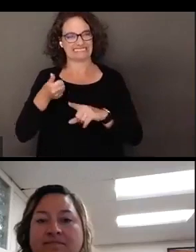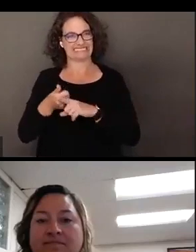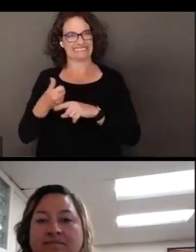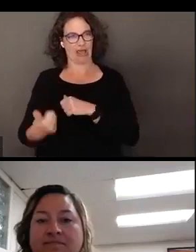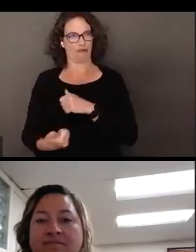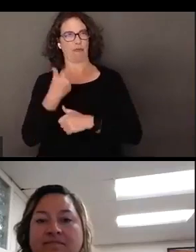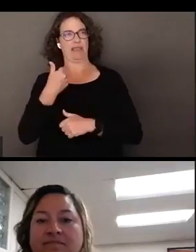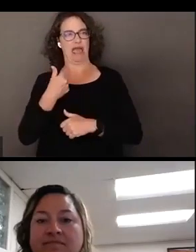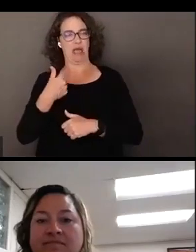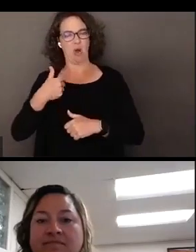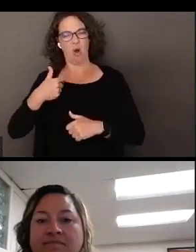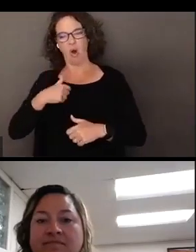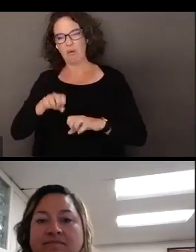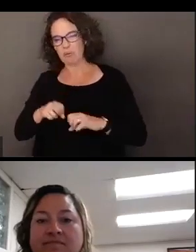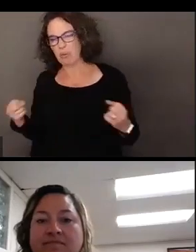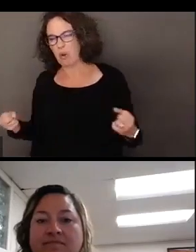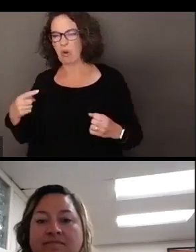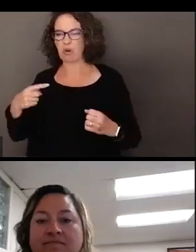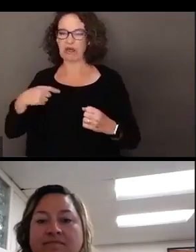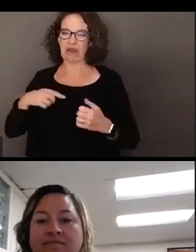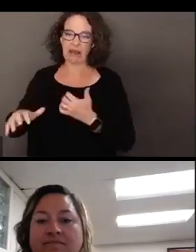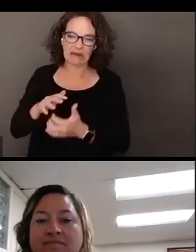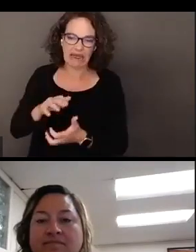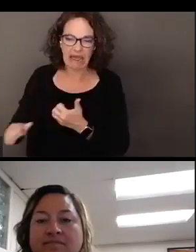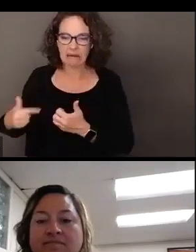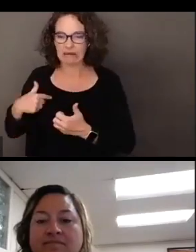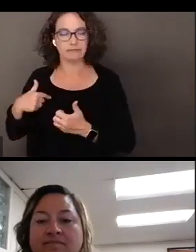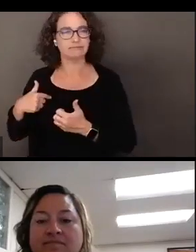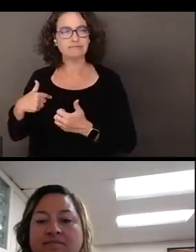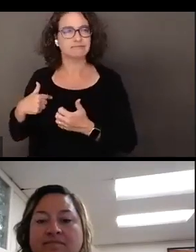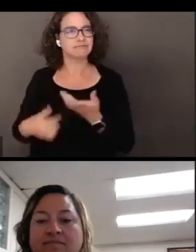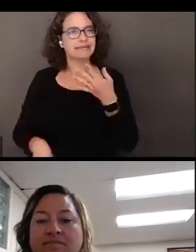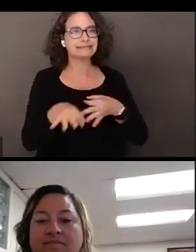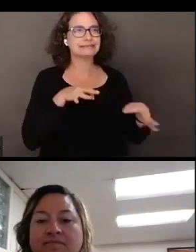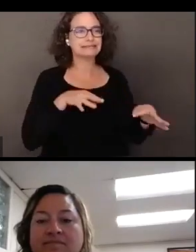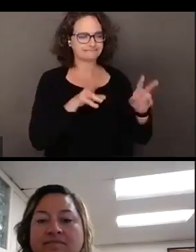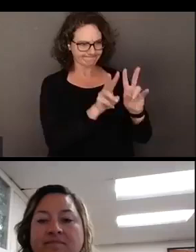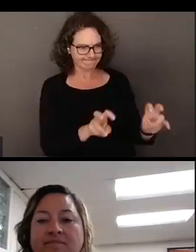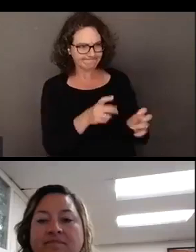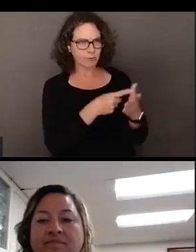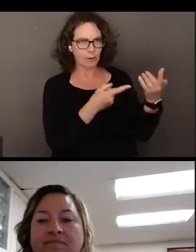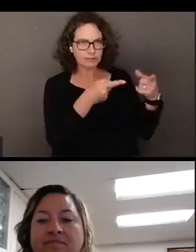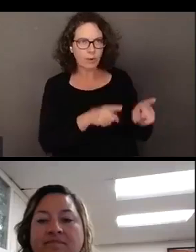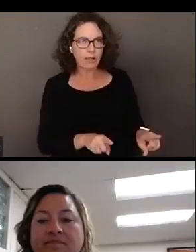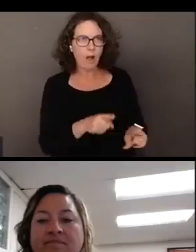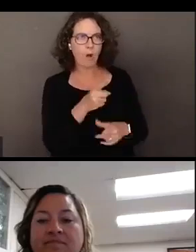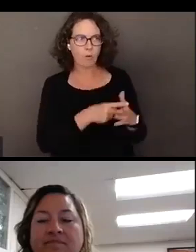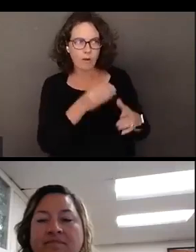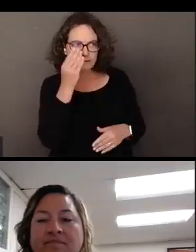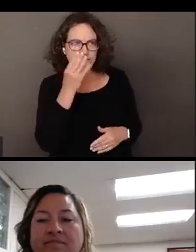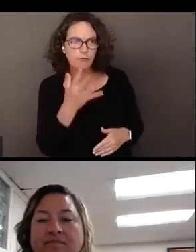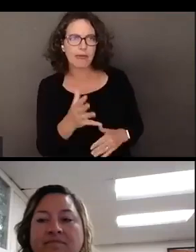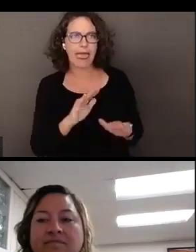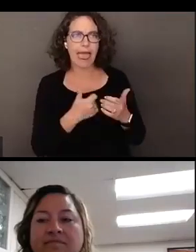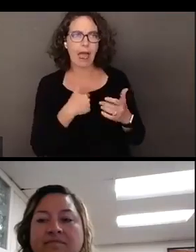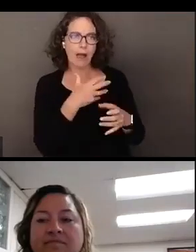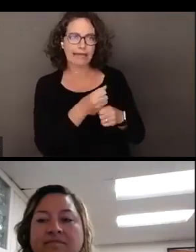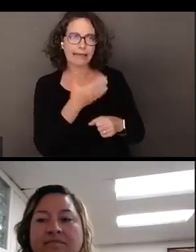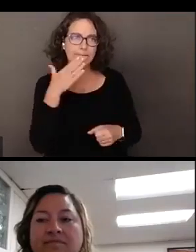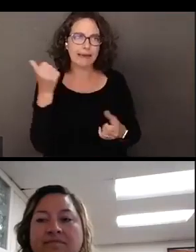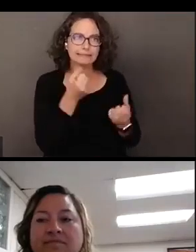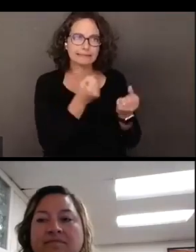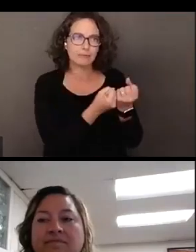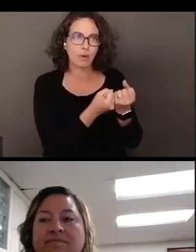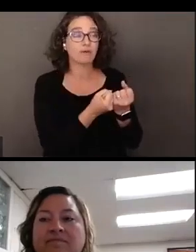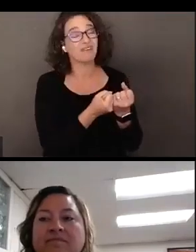being damaged or broken, but instead looking at what's going on, what's the information, how do I get the best support for that? And we do want to make